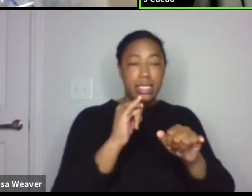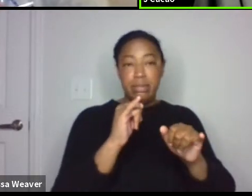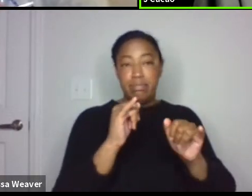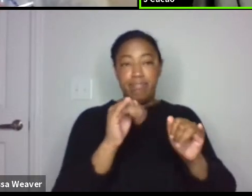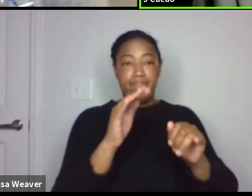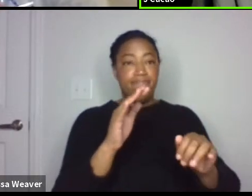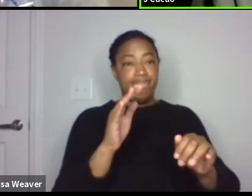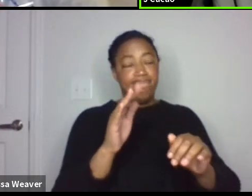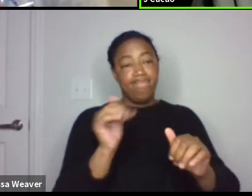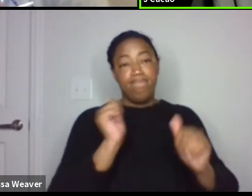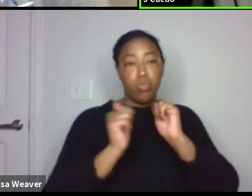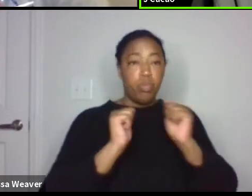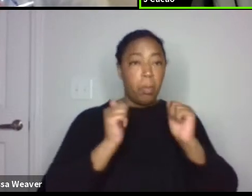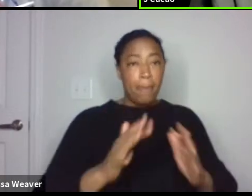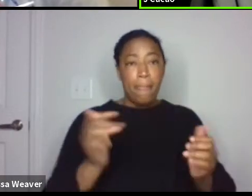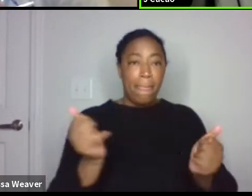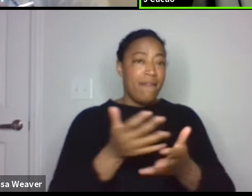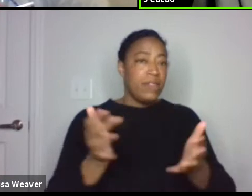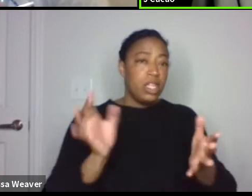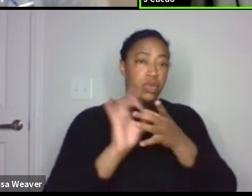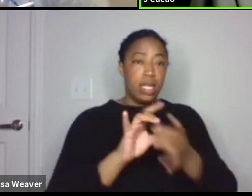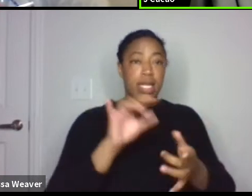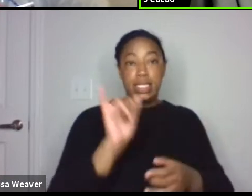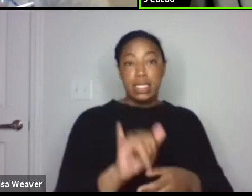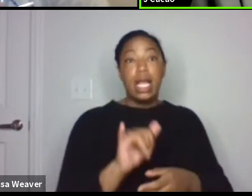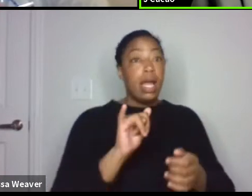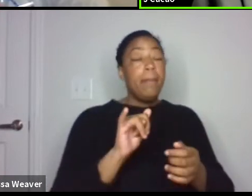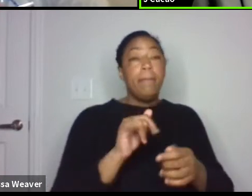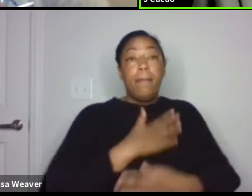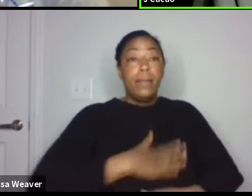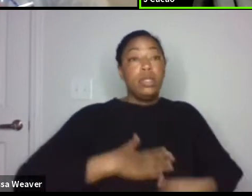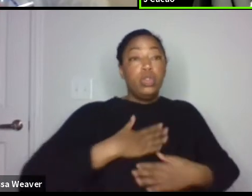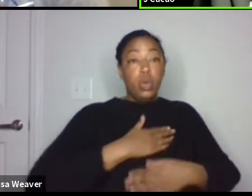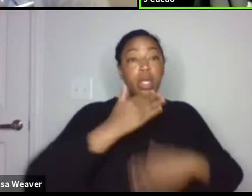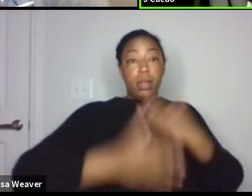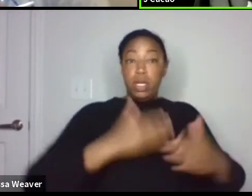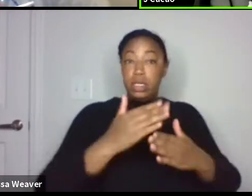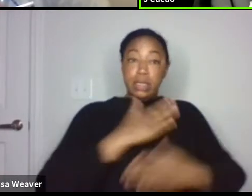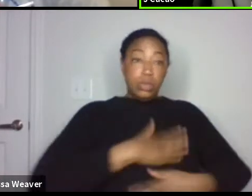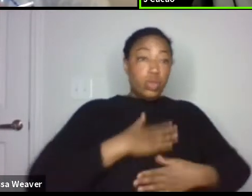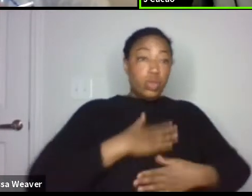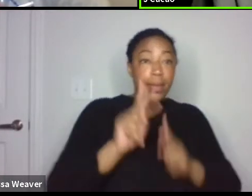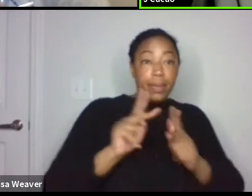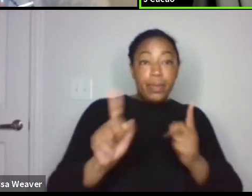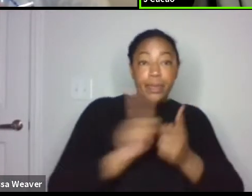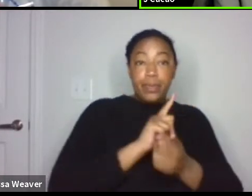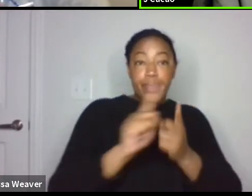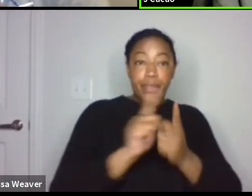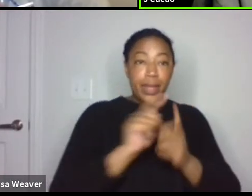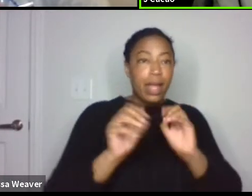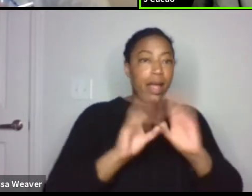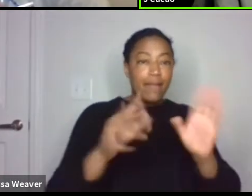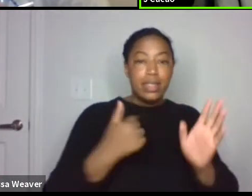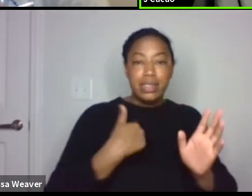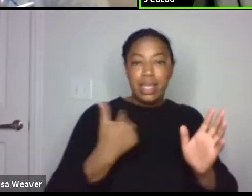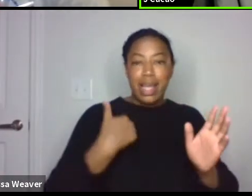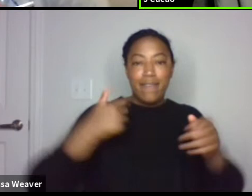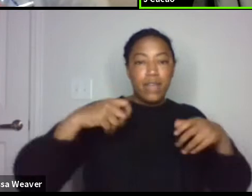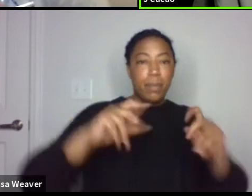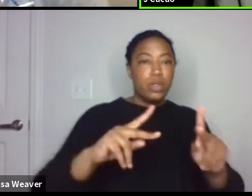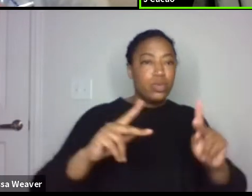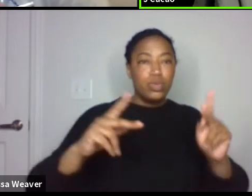that. You know, I'm enjoying the process though. I'm enjoying the people that I'm meeting. And obviously I get to